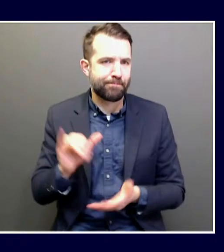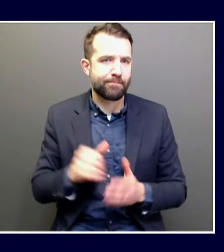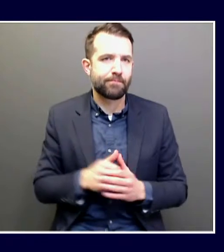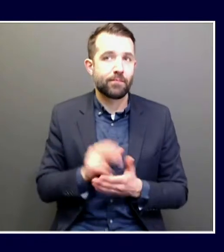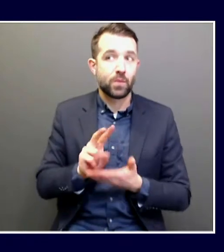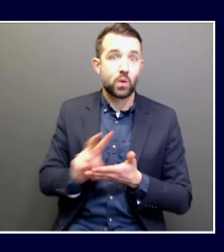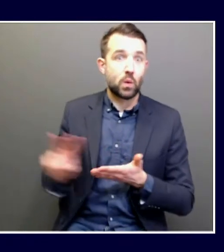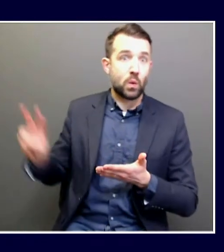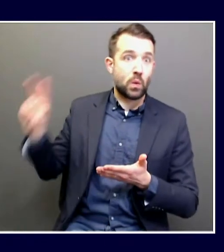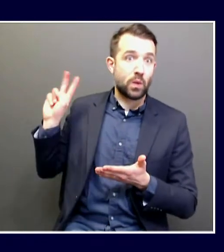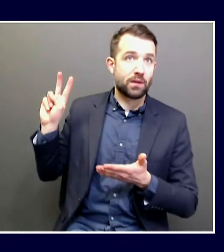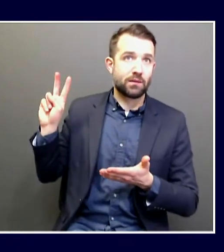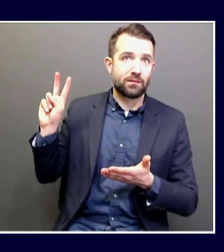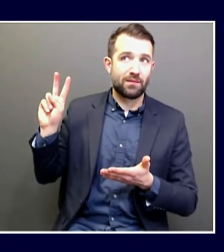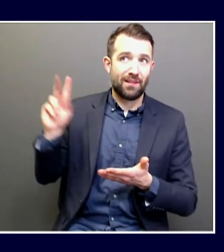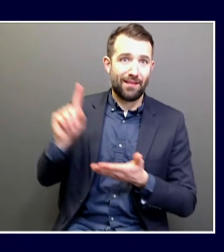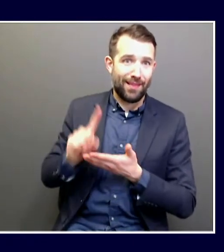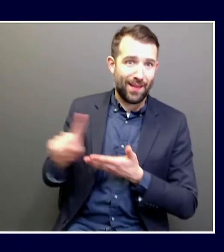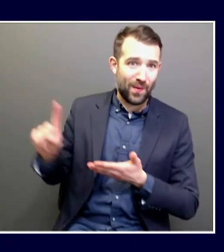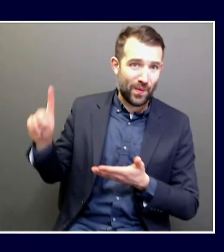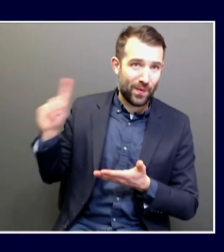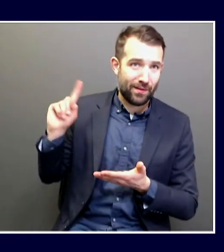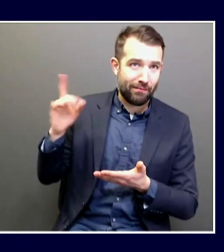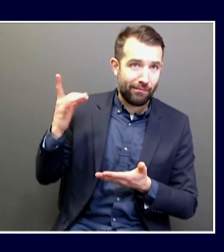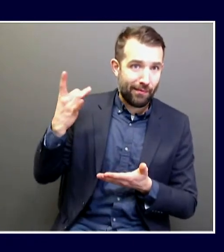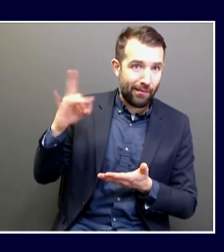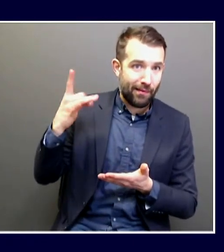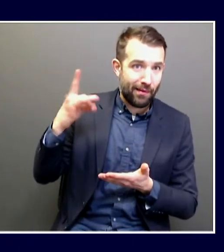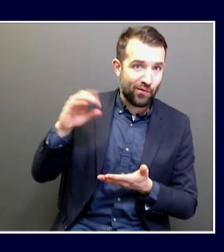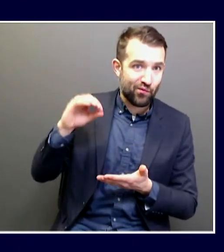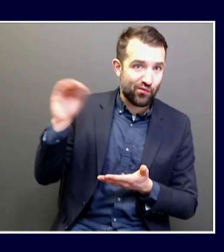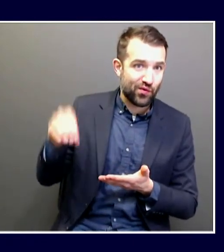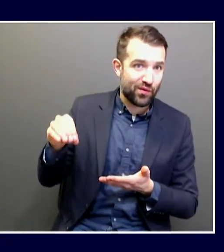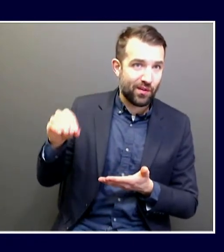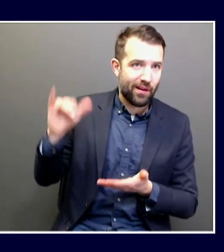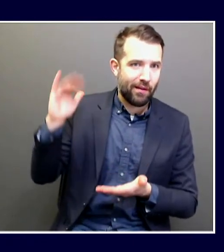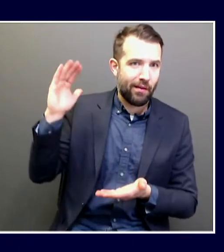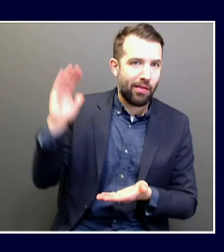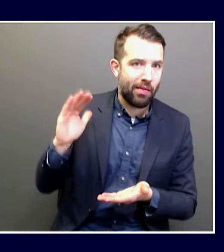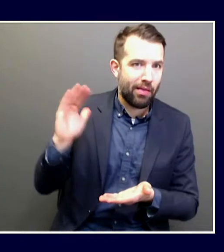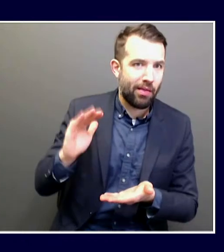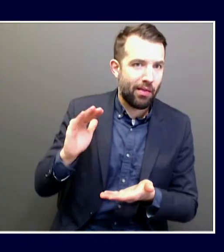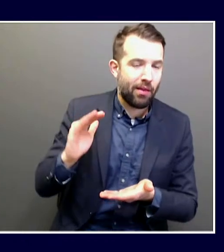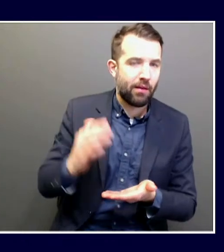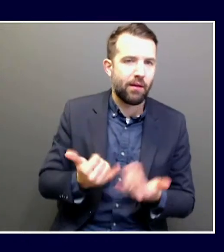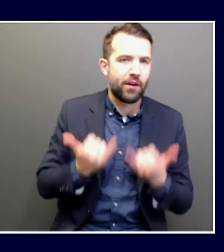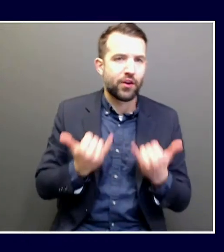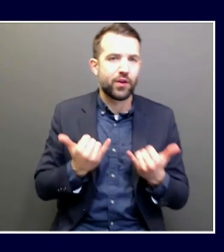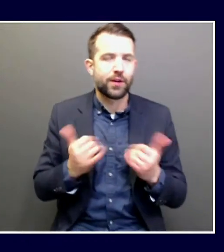week. However, Maine still stands strong among other states when it